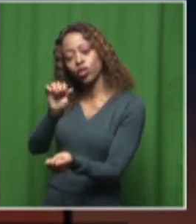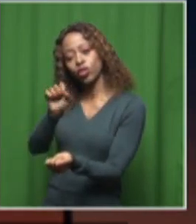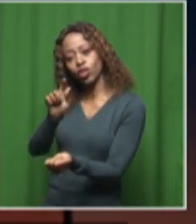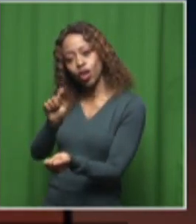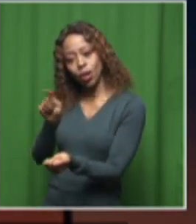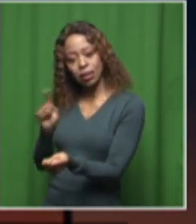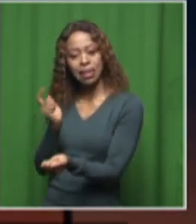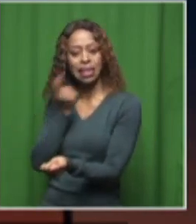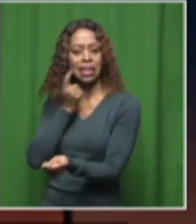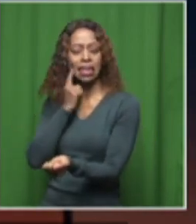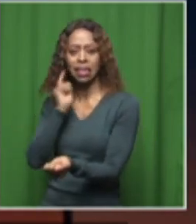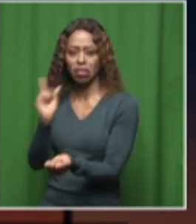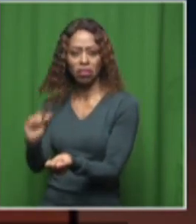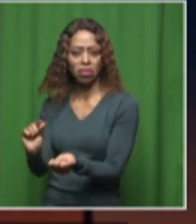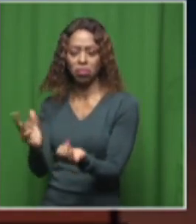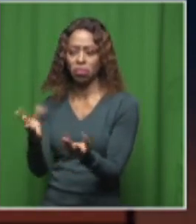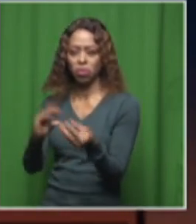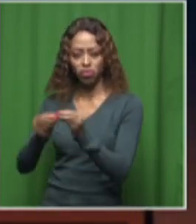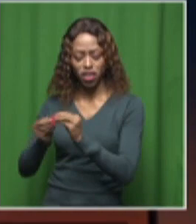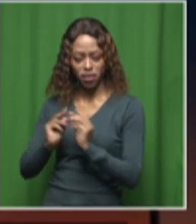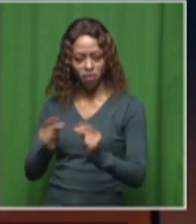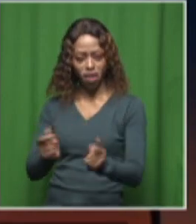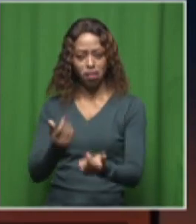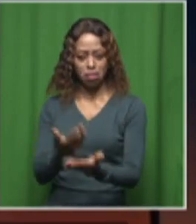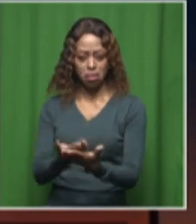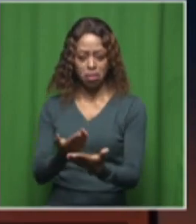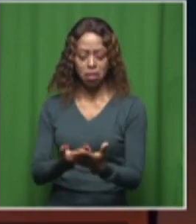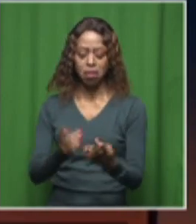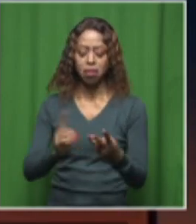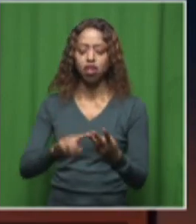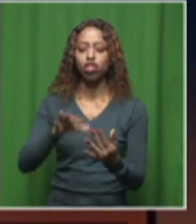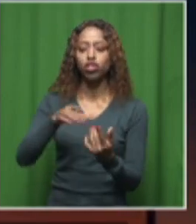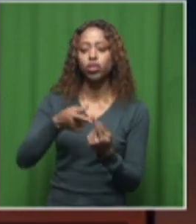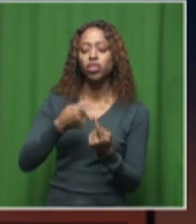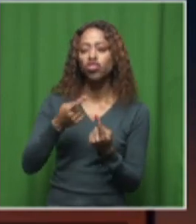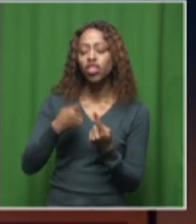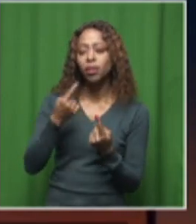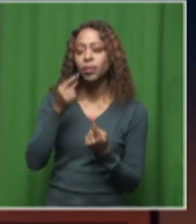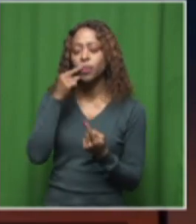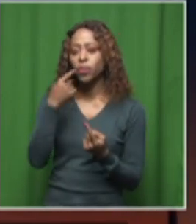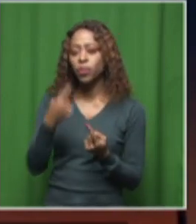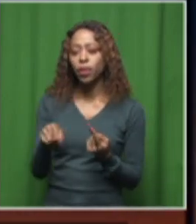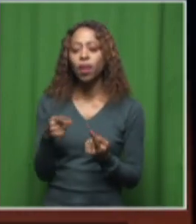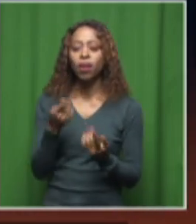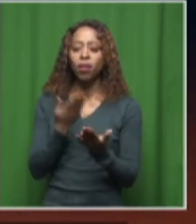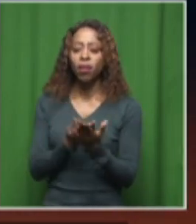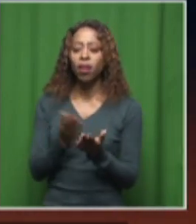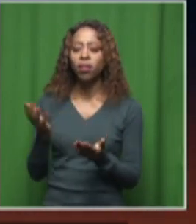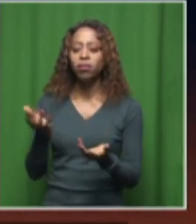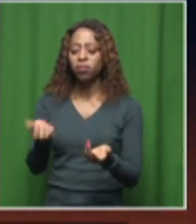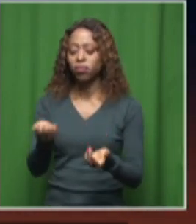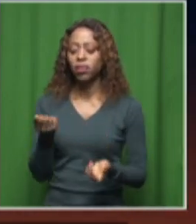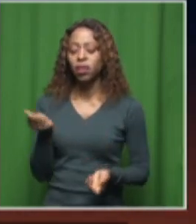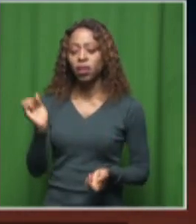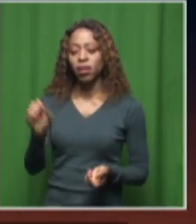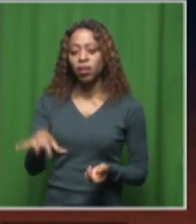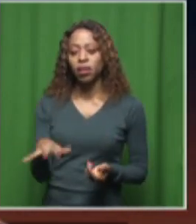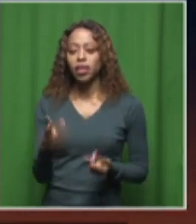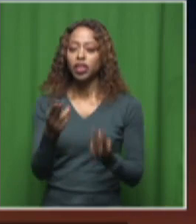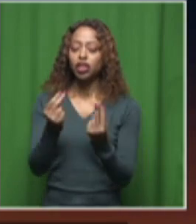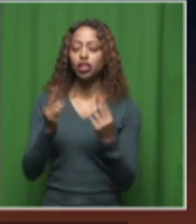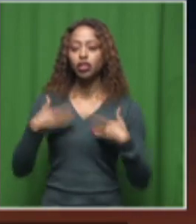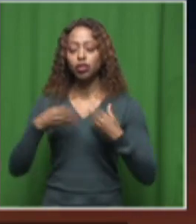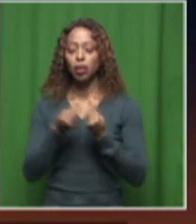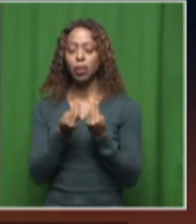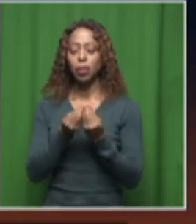toast is another quick, simple one that you can put together. Yeah. Chips and some things that you can just throw into the air fryer. You know, the air fryer is a new healthy thing that you can